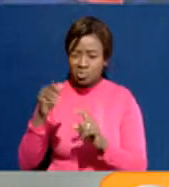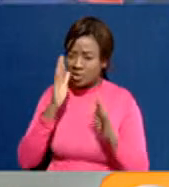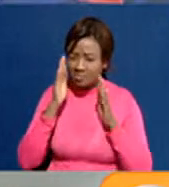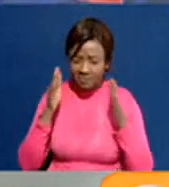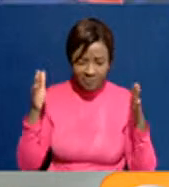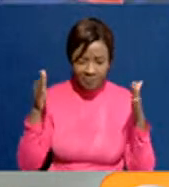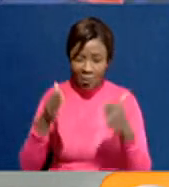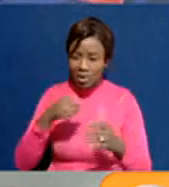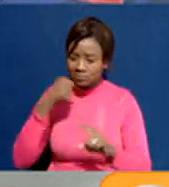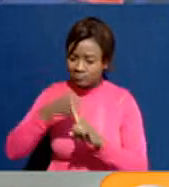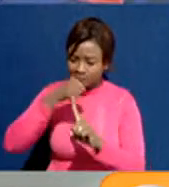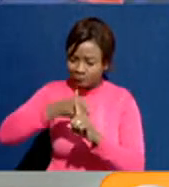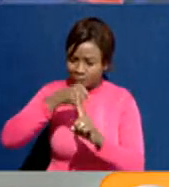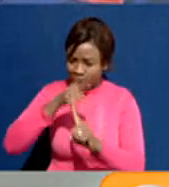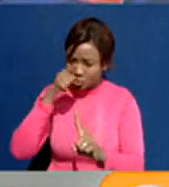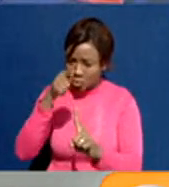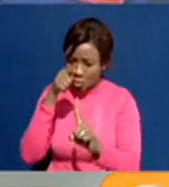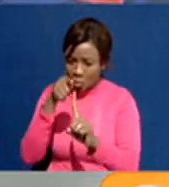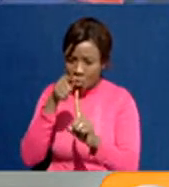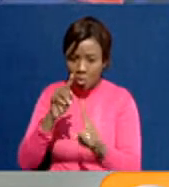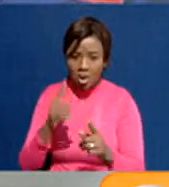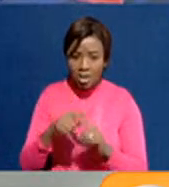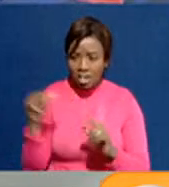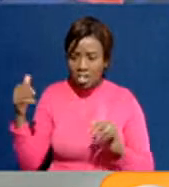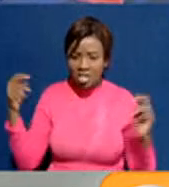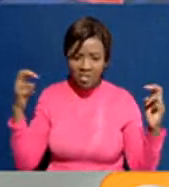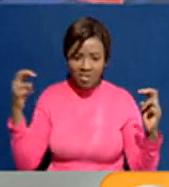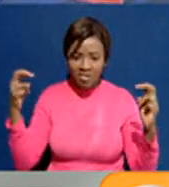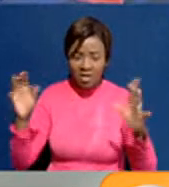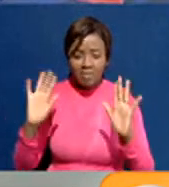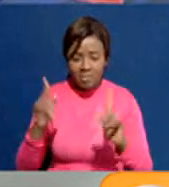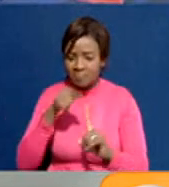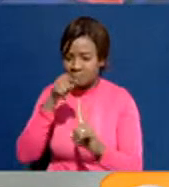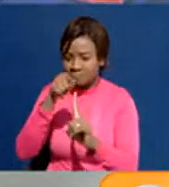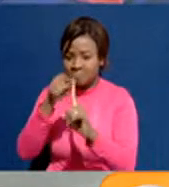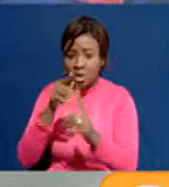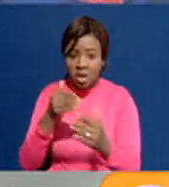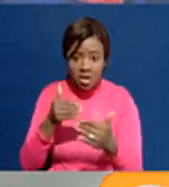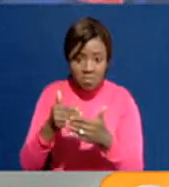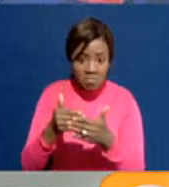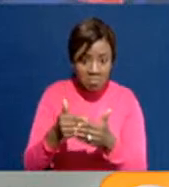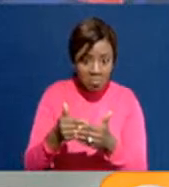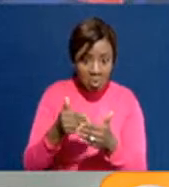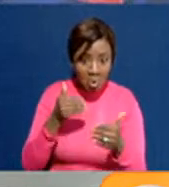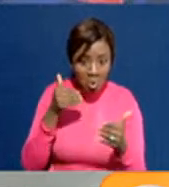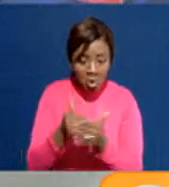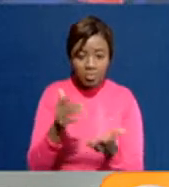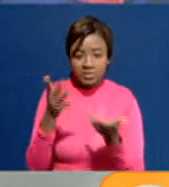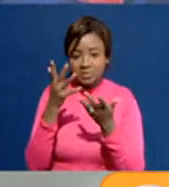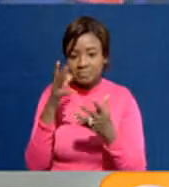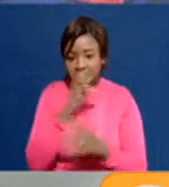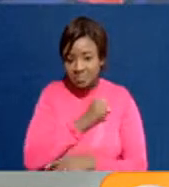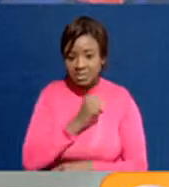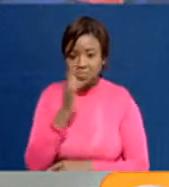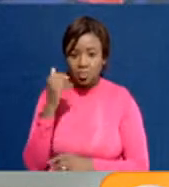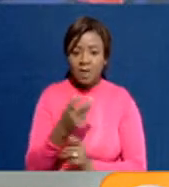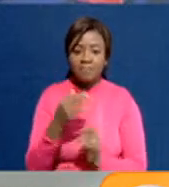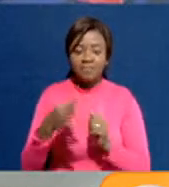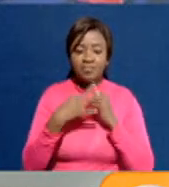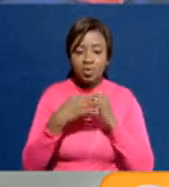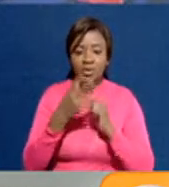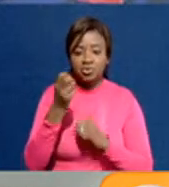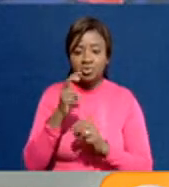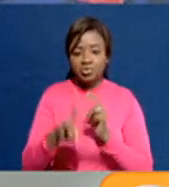observers' expectations. Ogolla was likely to miss the post due to his adverse mention in the August 2022 presidential